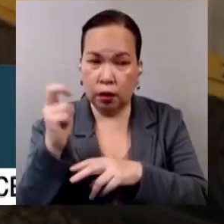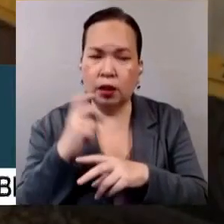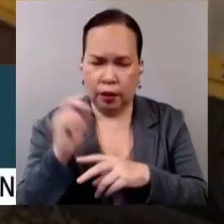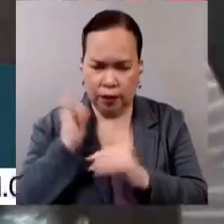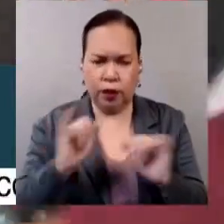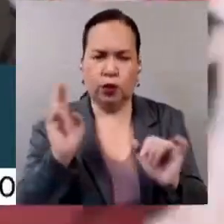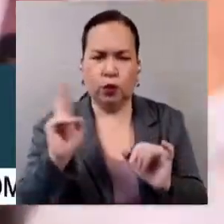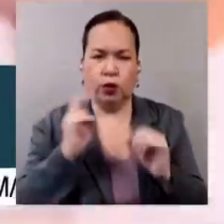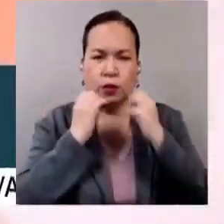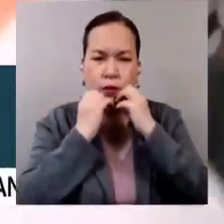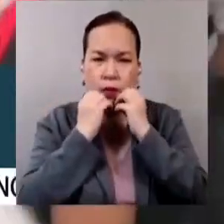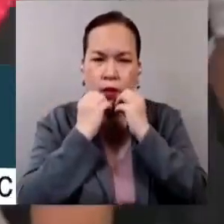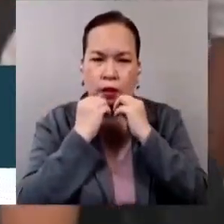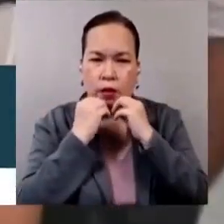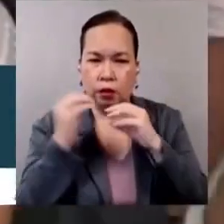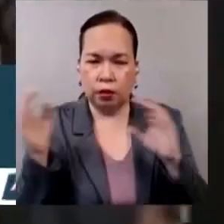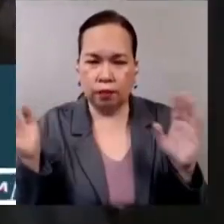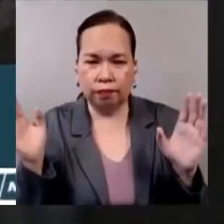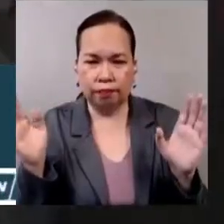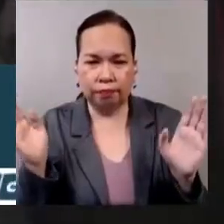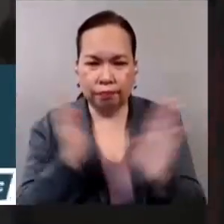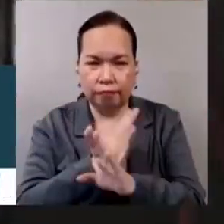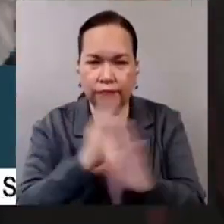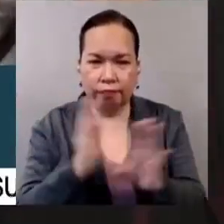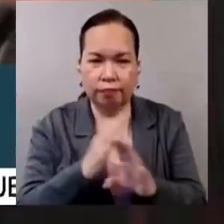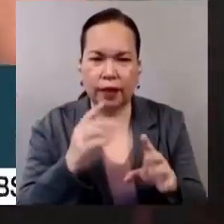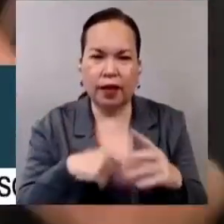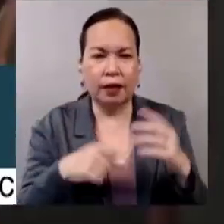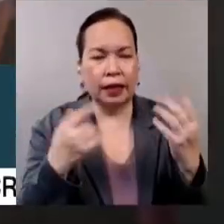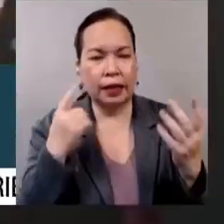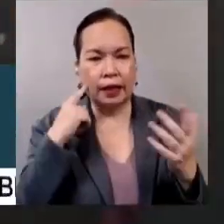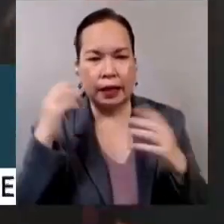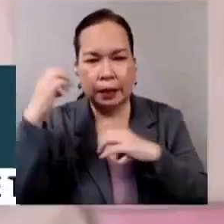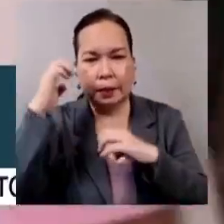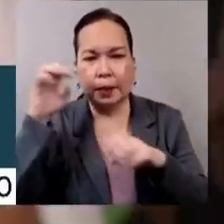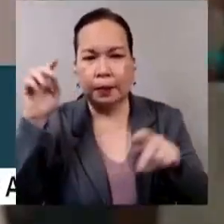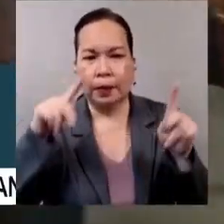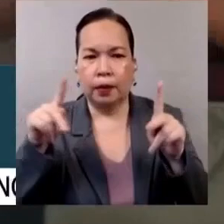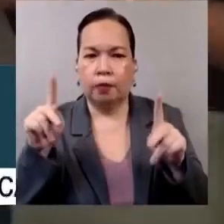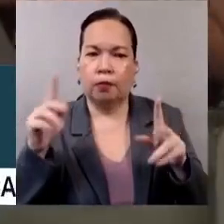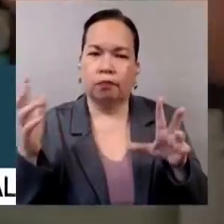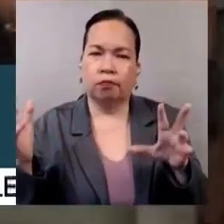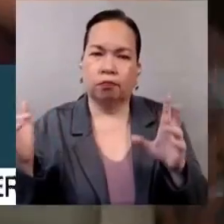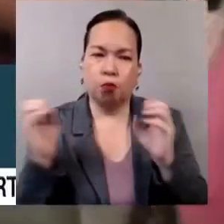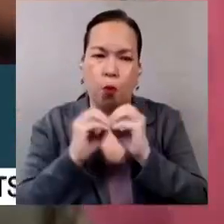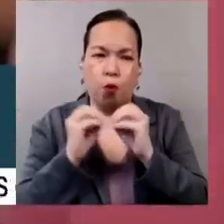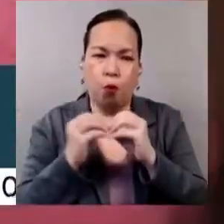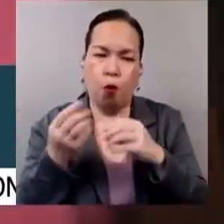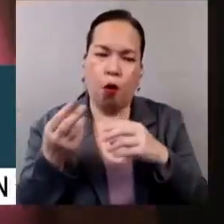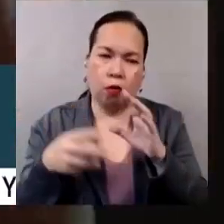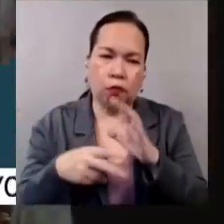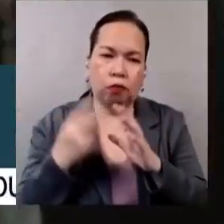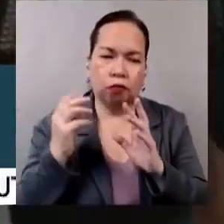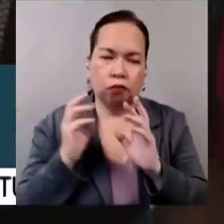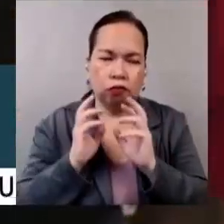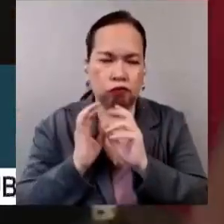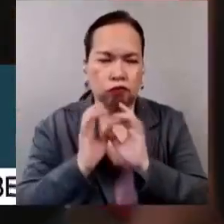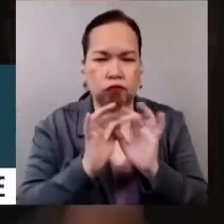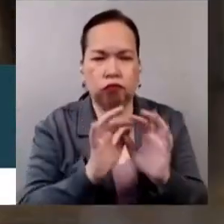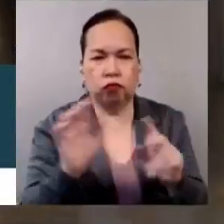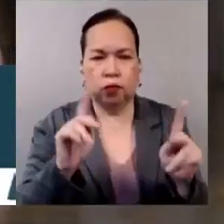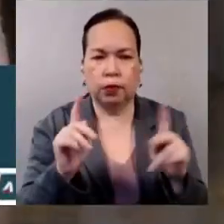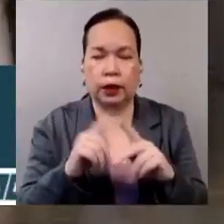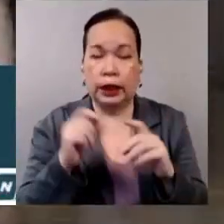existing trains amid the expected doubling of passenger volume upon the completion of the LRT Line 1